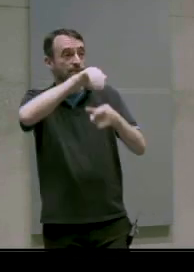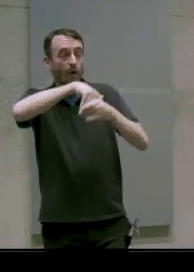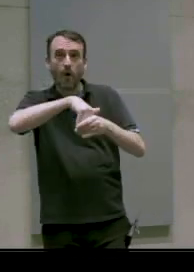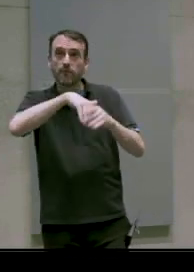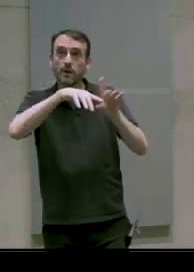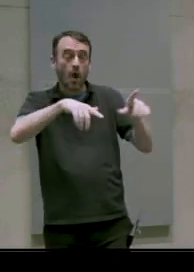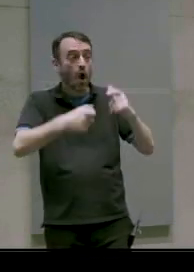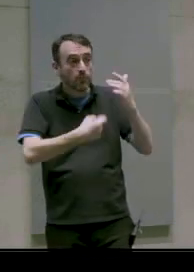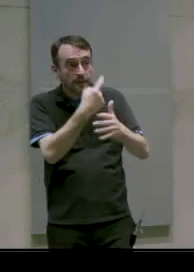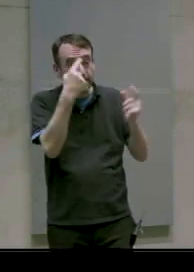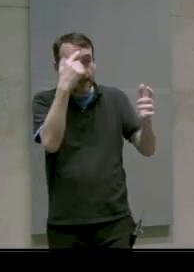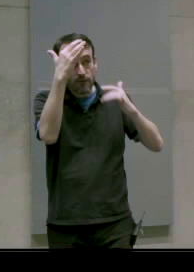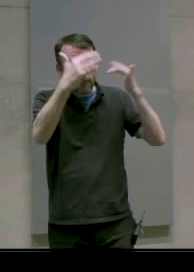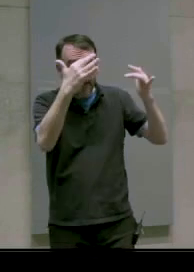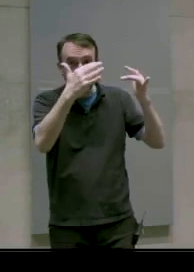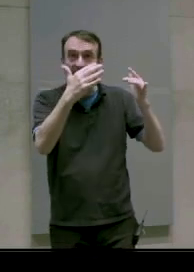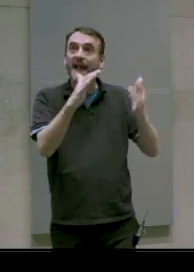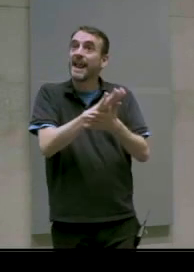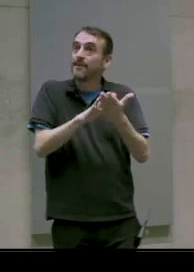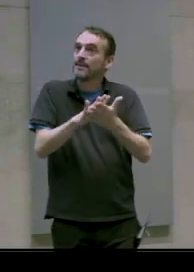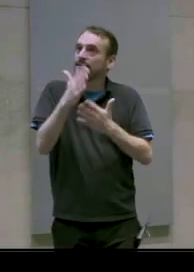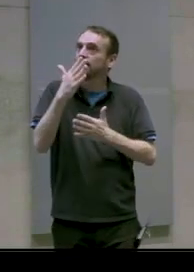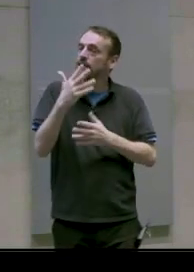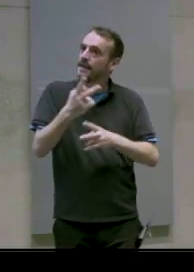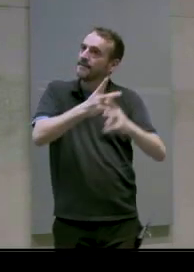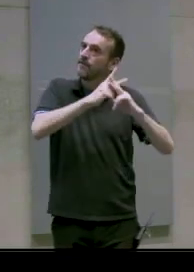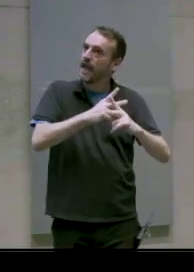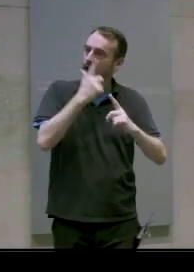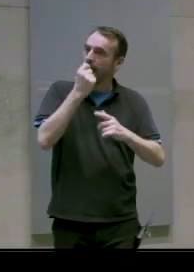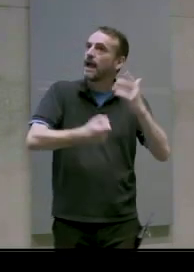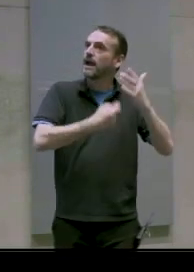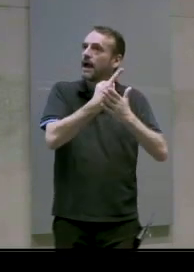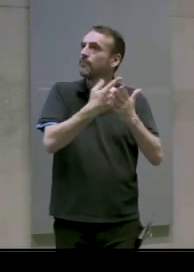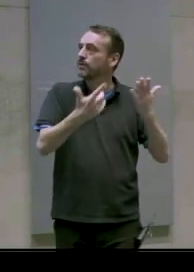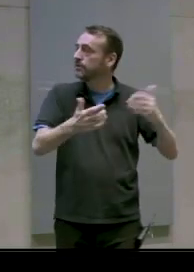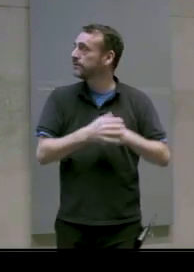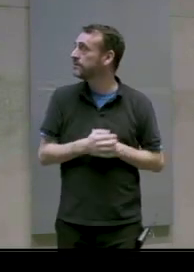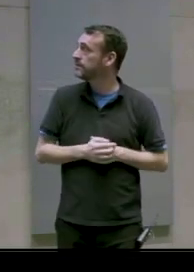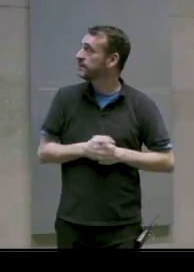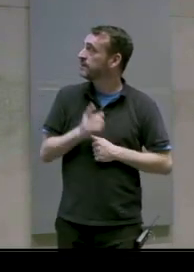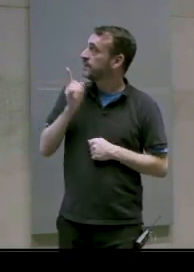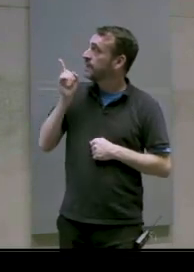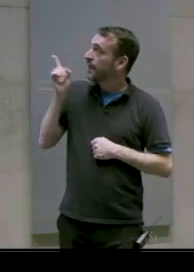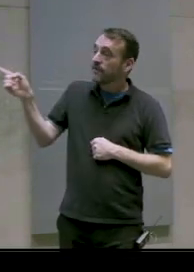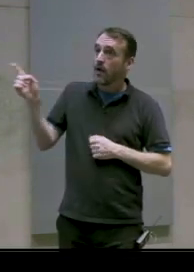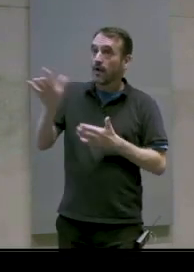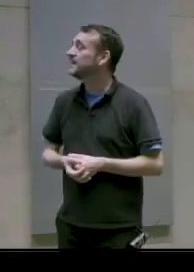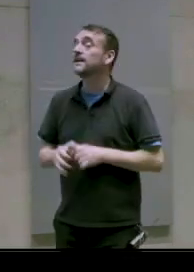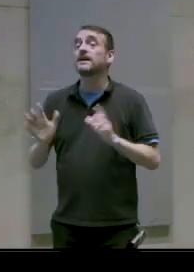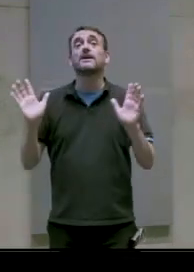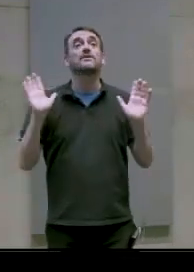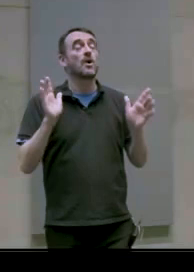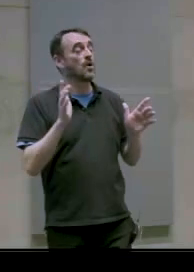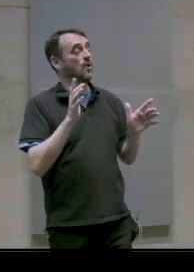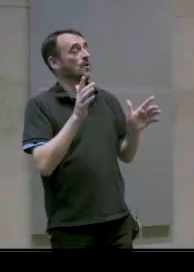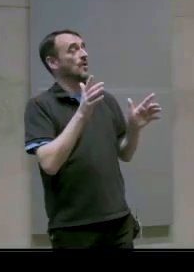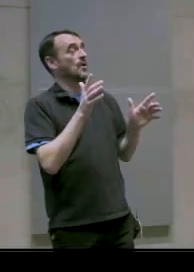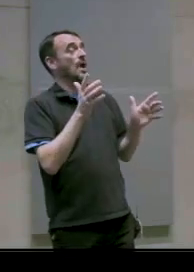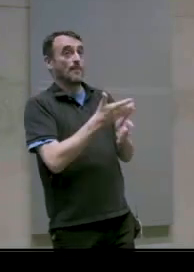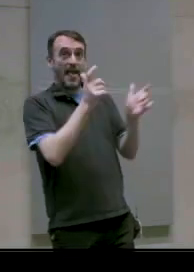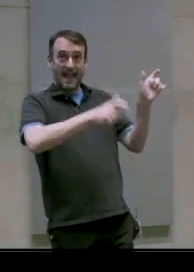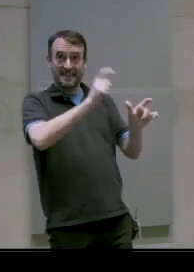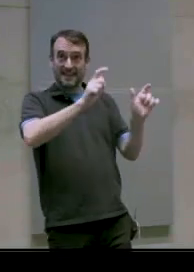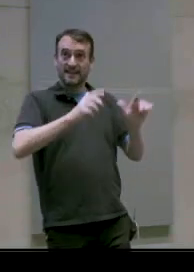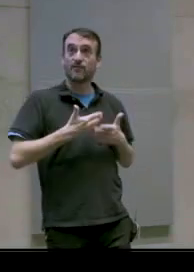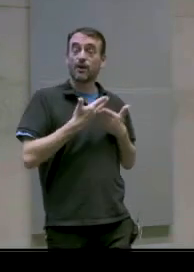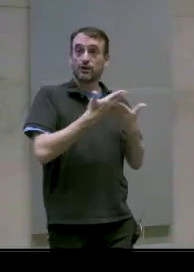an opportunity for self-care to come into play. The key for these moments to happen is to provide players with choices that are meaningful to them,